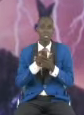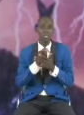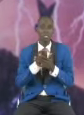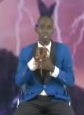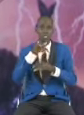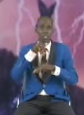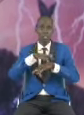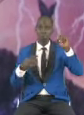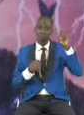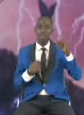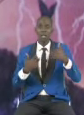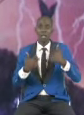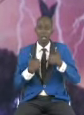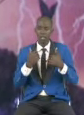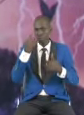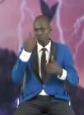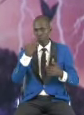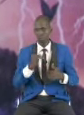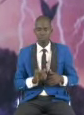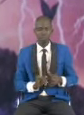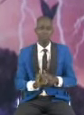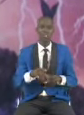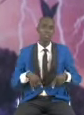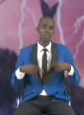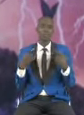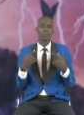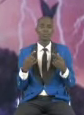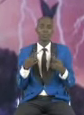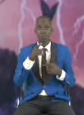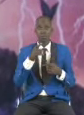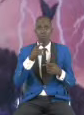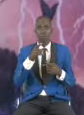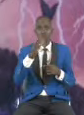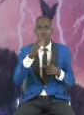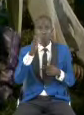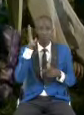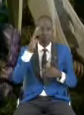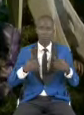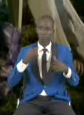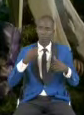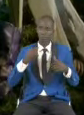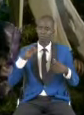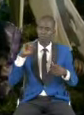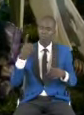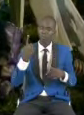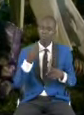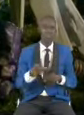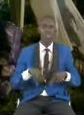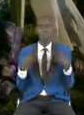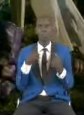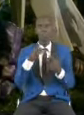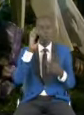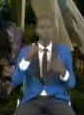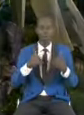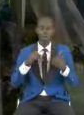life, everlasting life. You'll have everlasting life. You'll have eternal